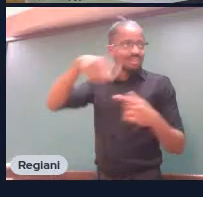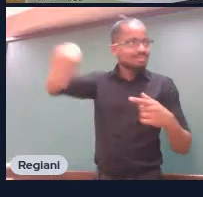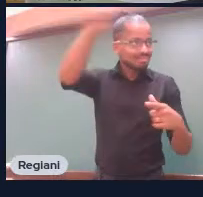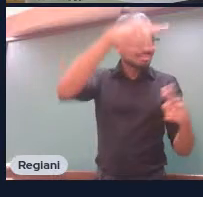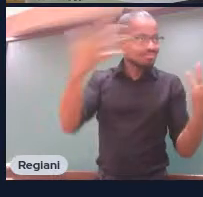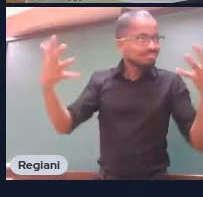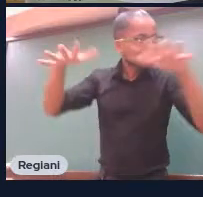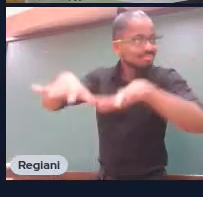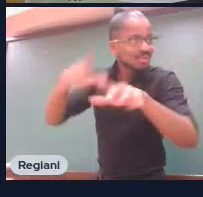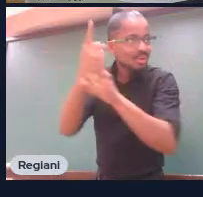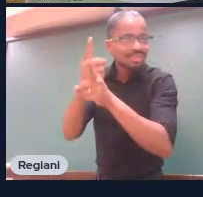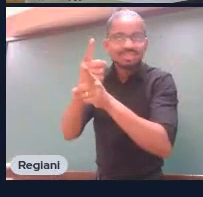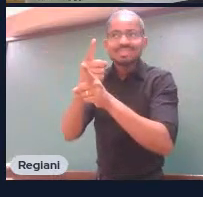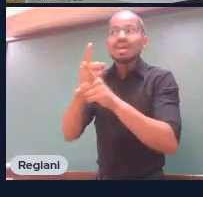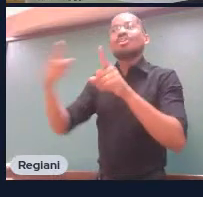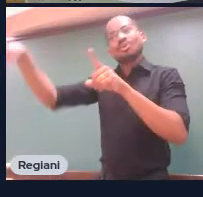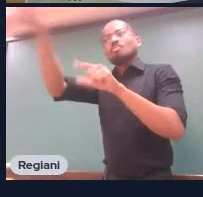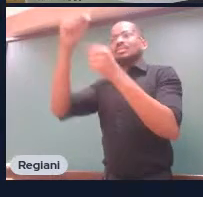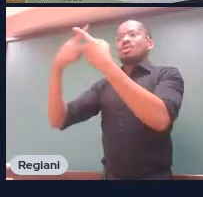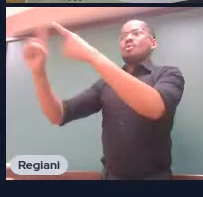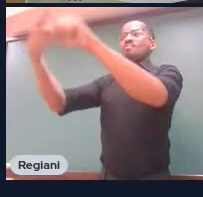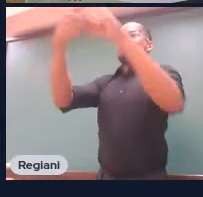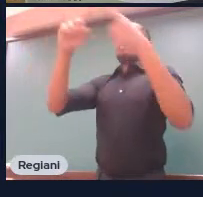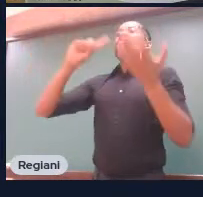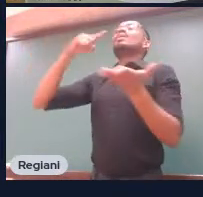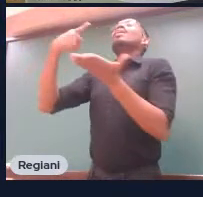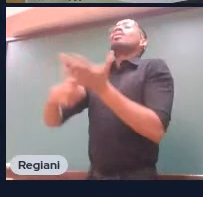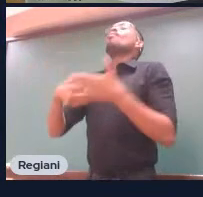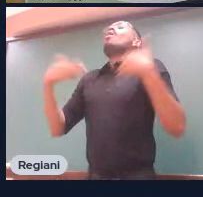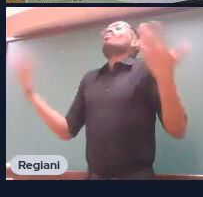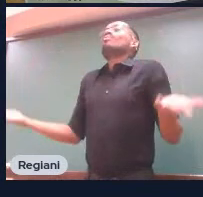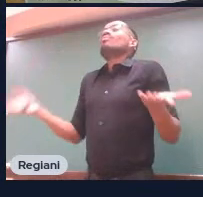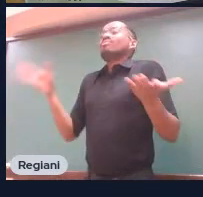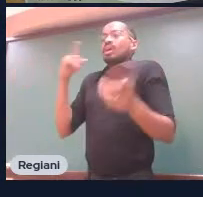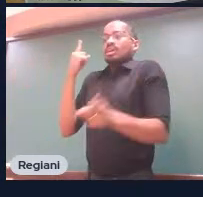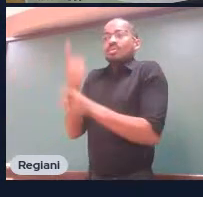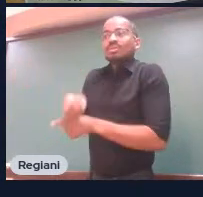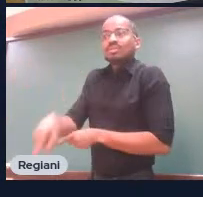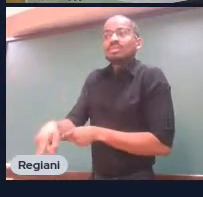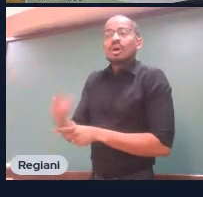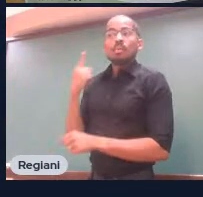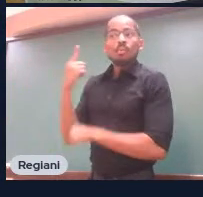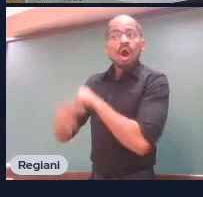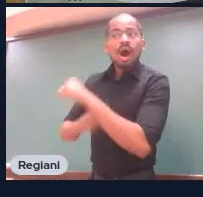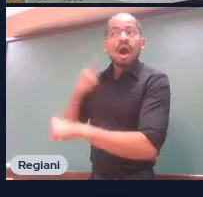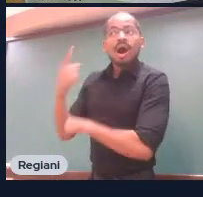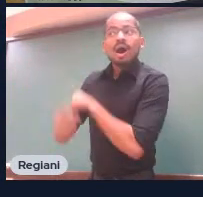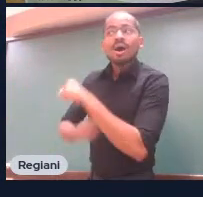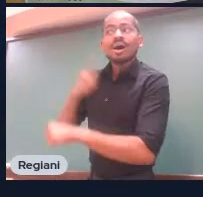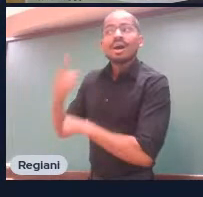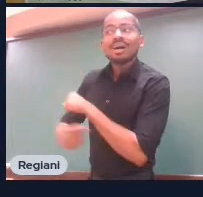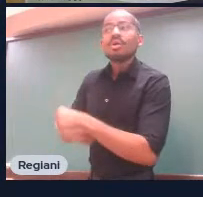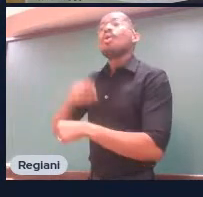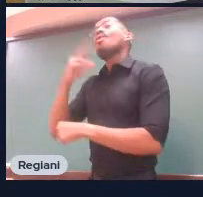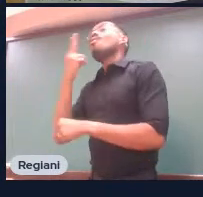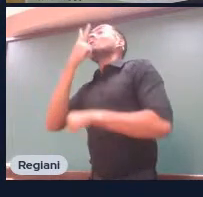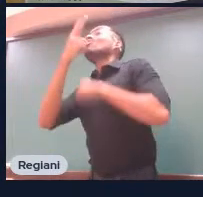have to think about is what is in red there. What will AmericaLex do? That's why I show this